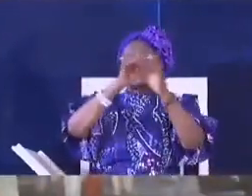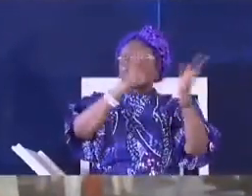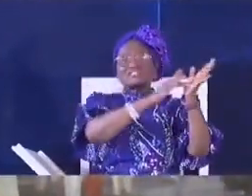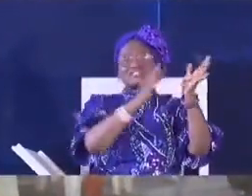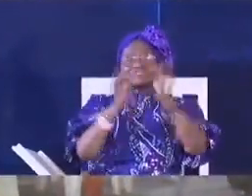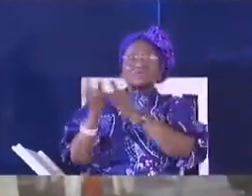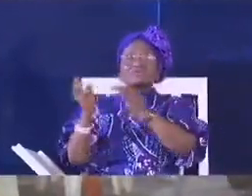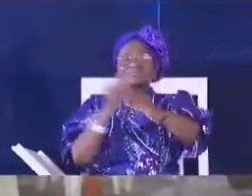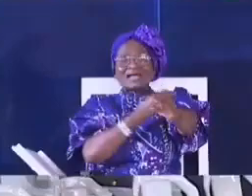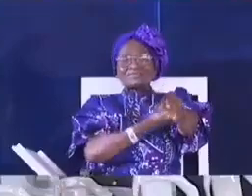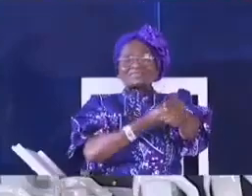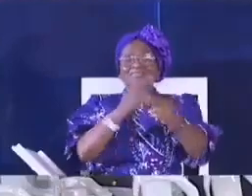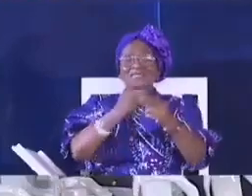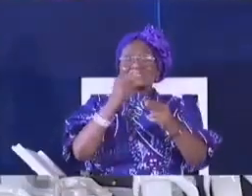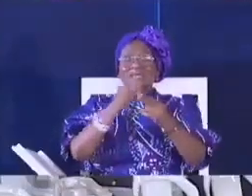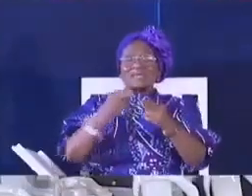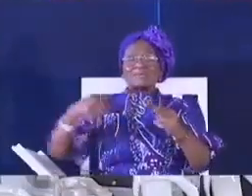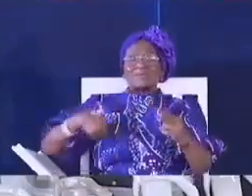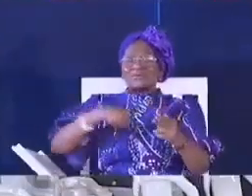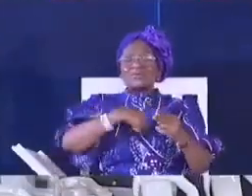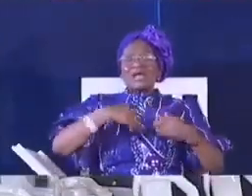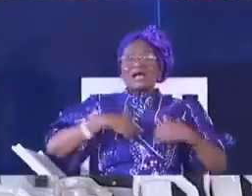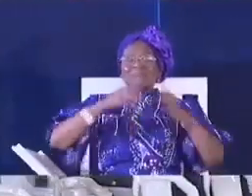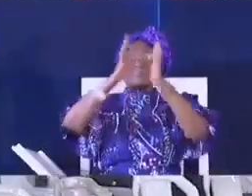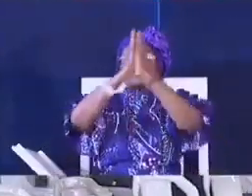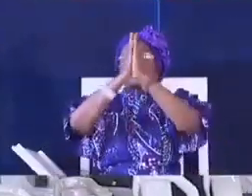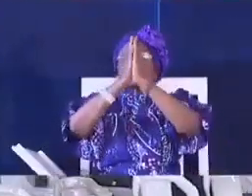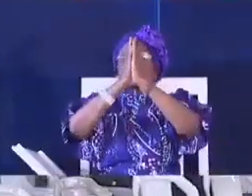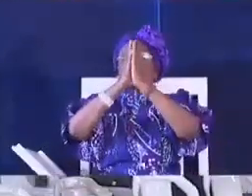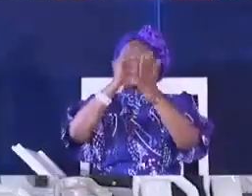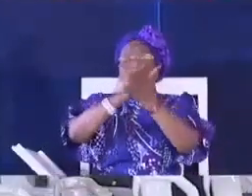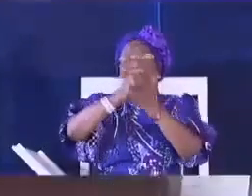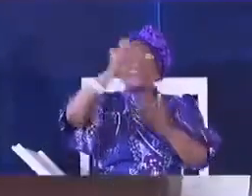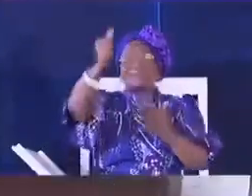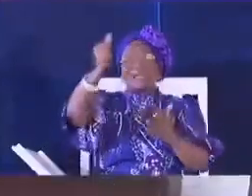Jesus' mighty name, we have prayed.